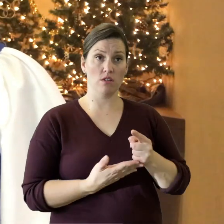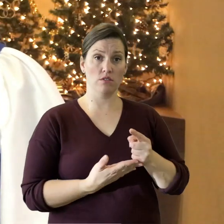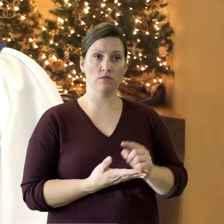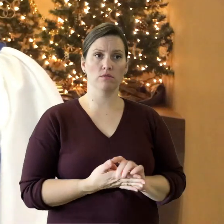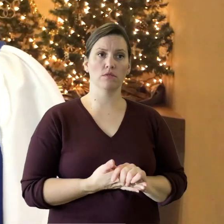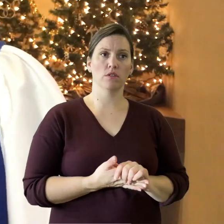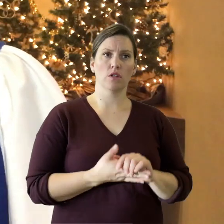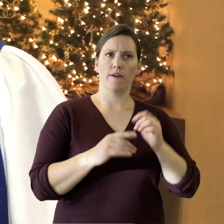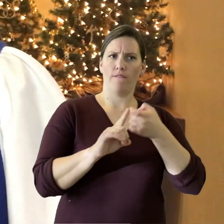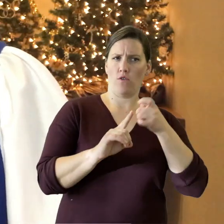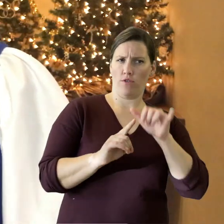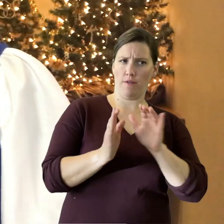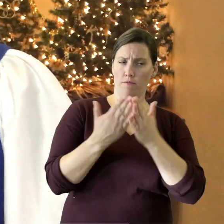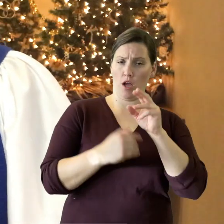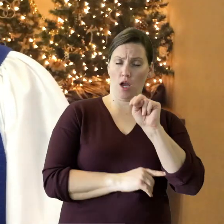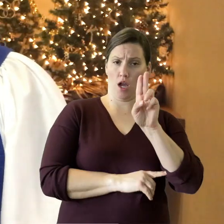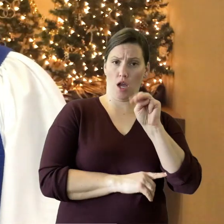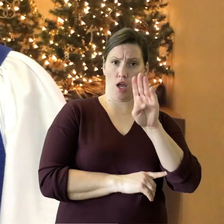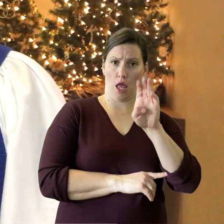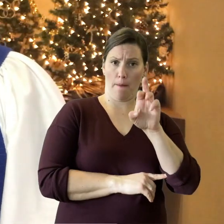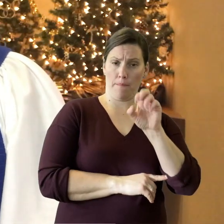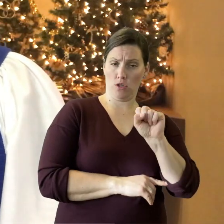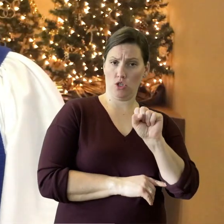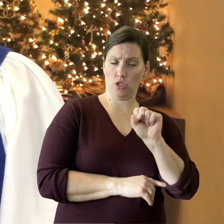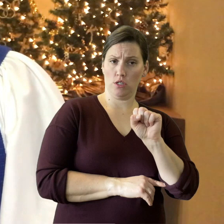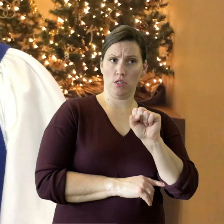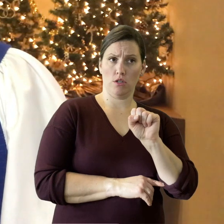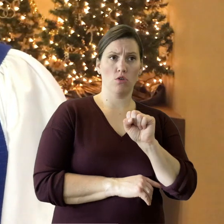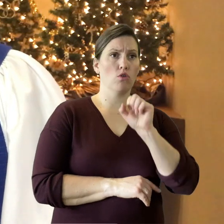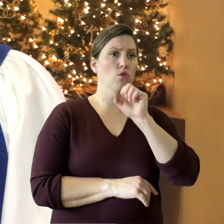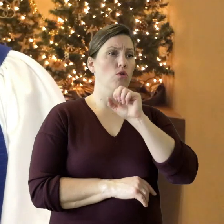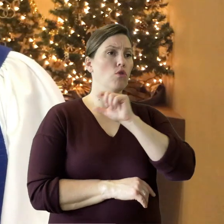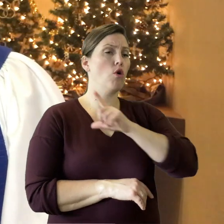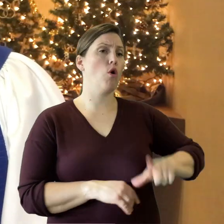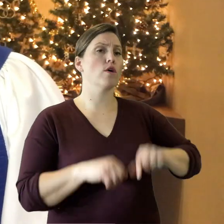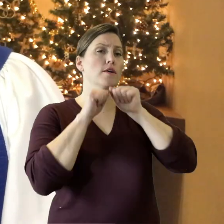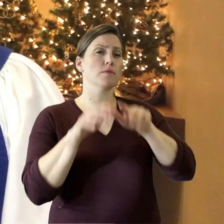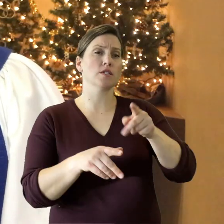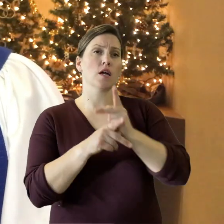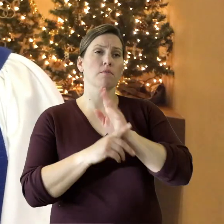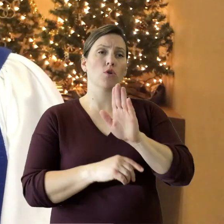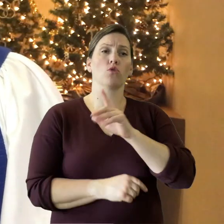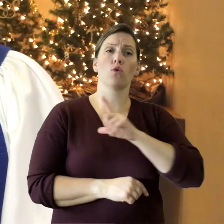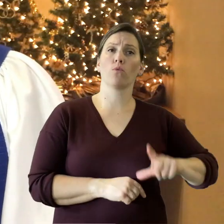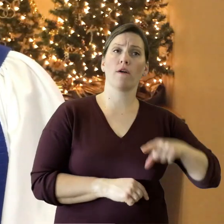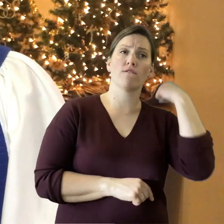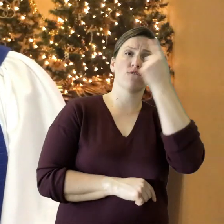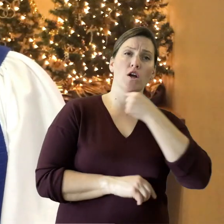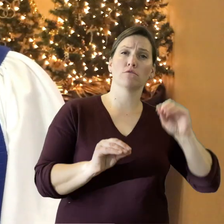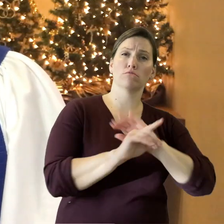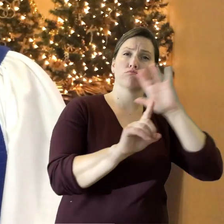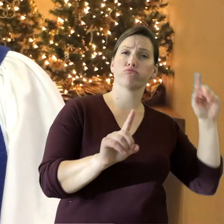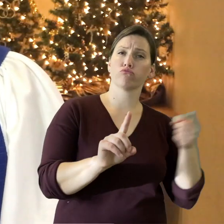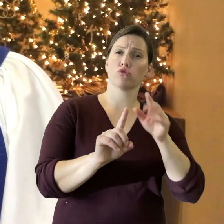benediction again. It's from the book of Numbers in the Old Testament. The Lord bless you and keep you. The Lord